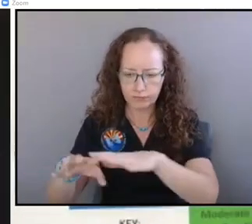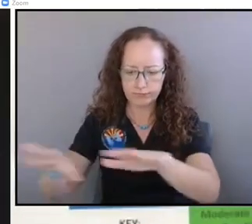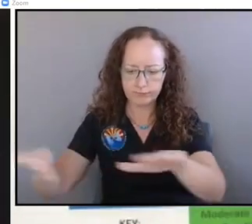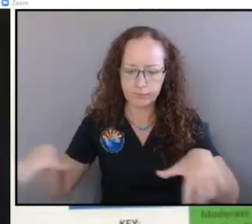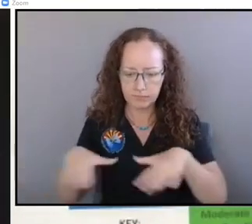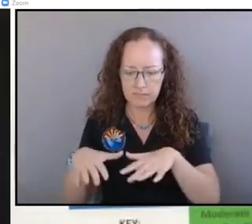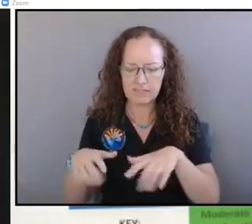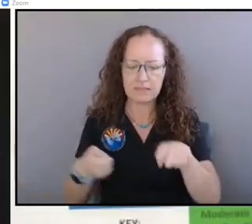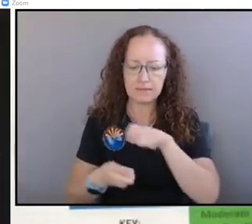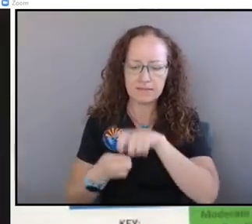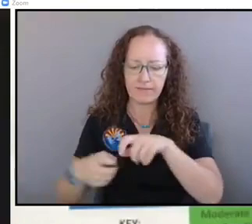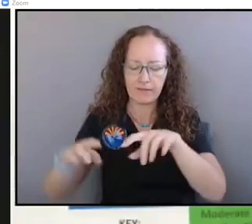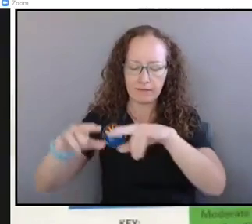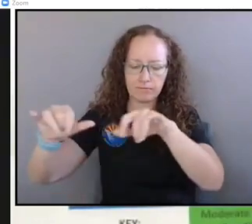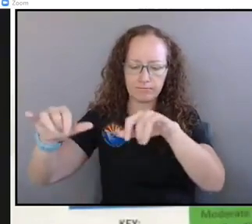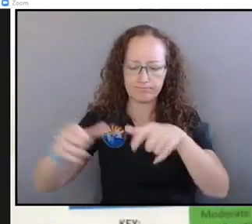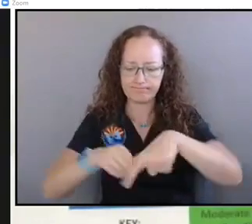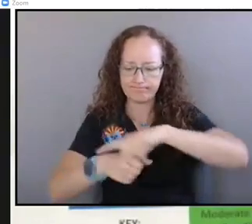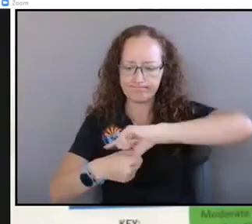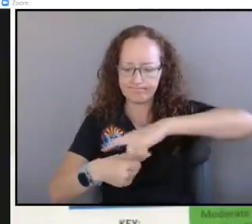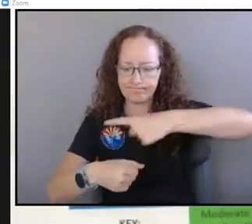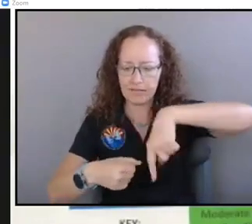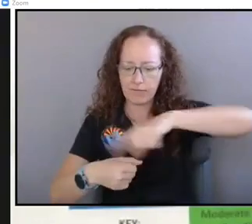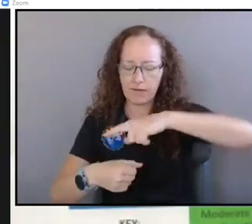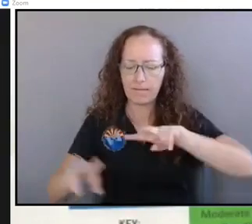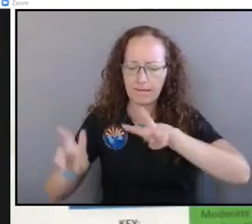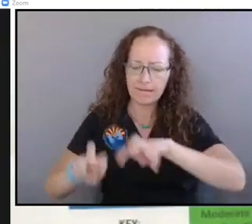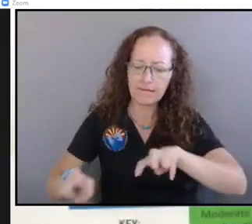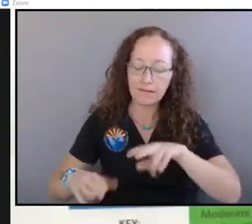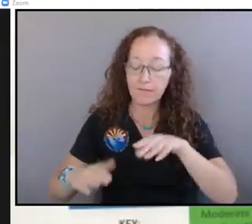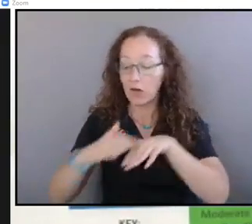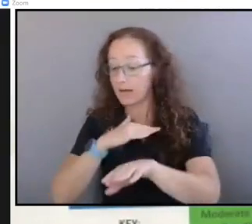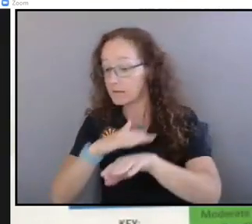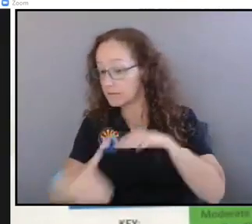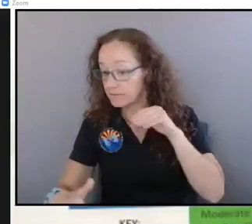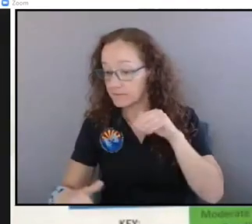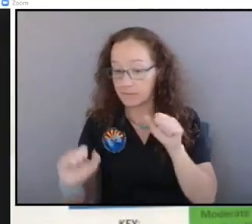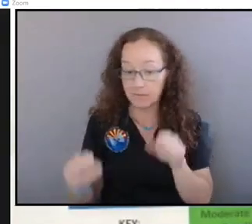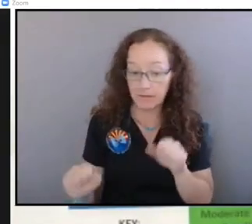They assess it for access and egress. They assess it for